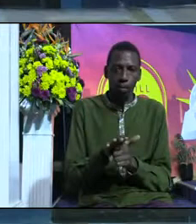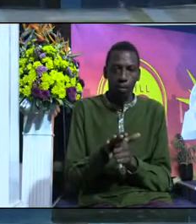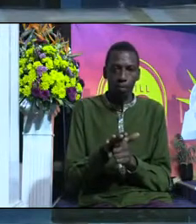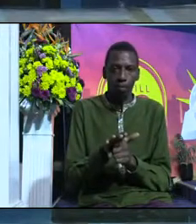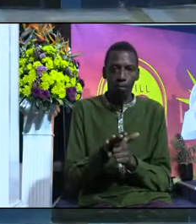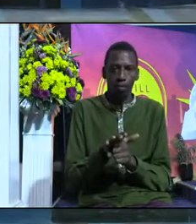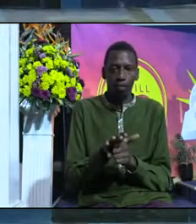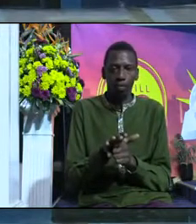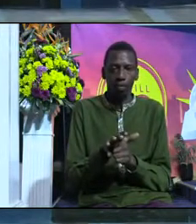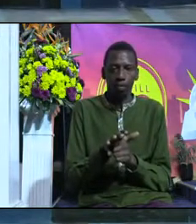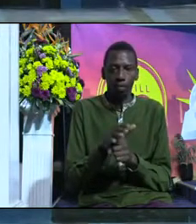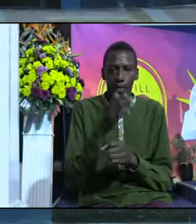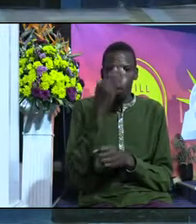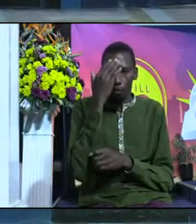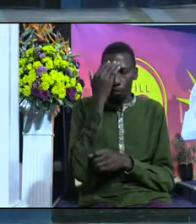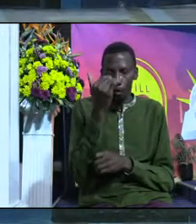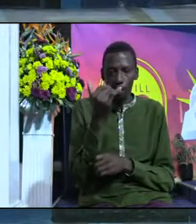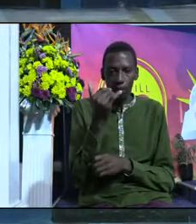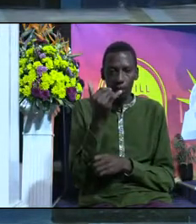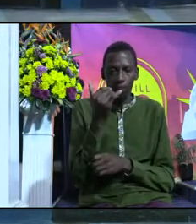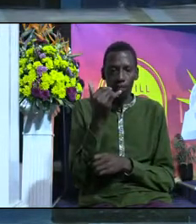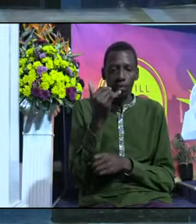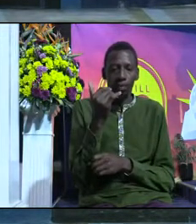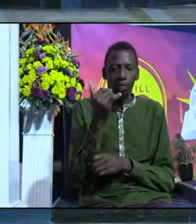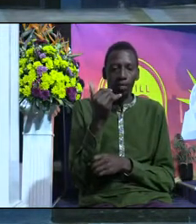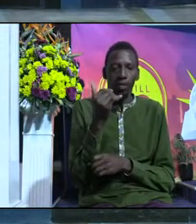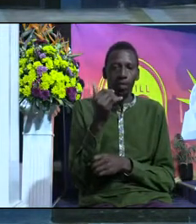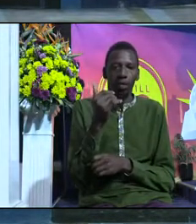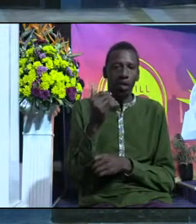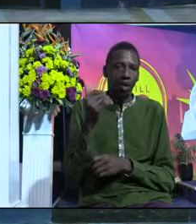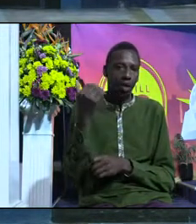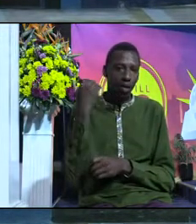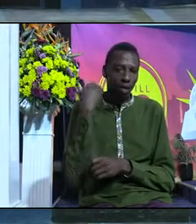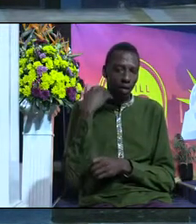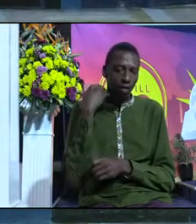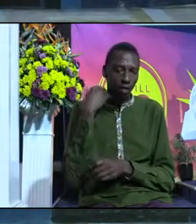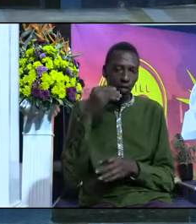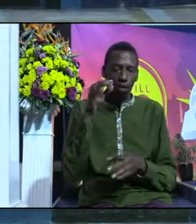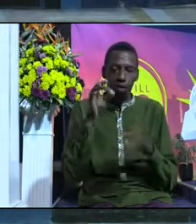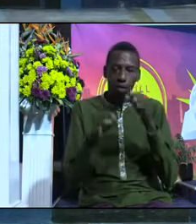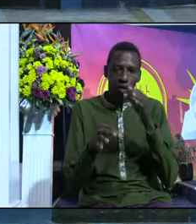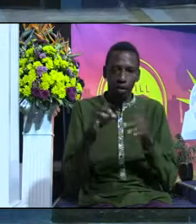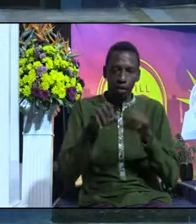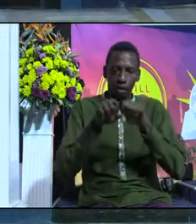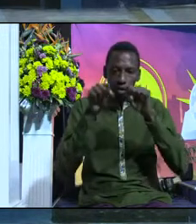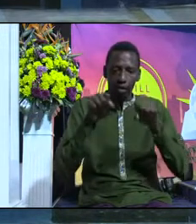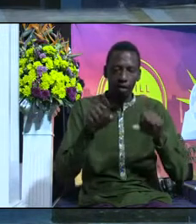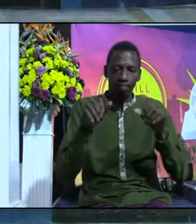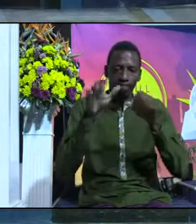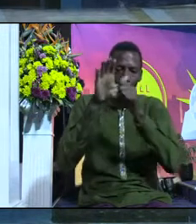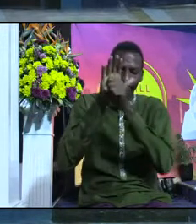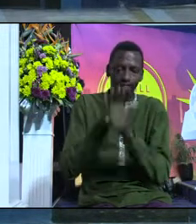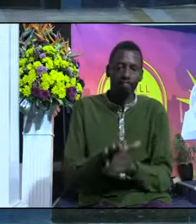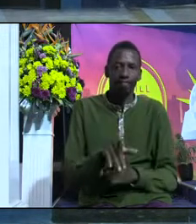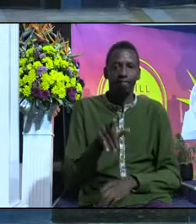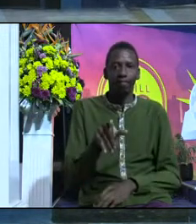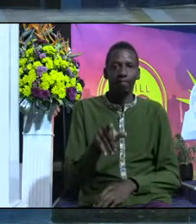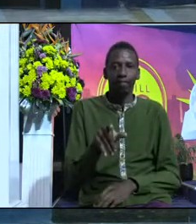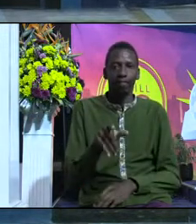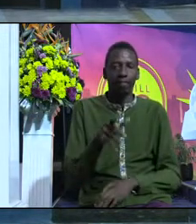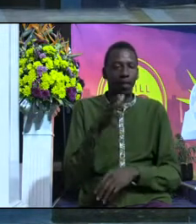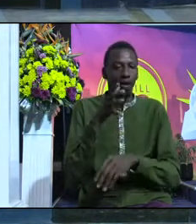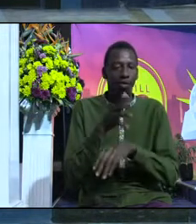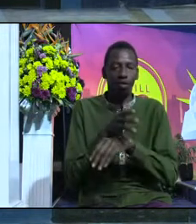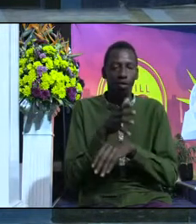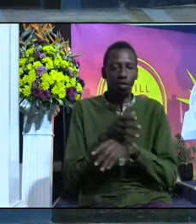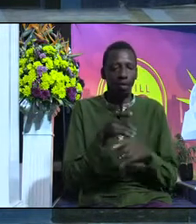an unjust criminal justice system, falsely accused, like a lot of black men